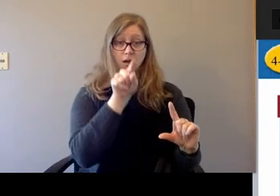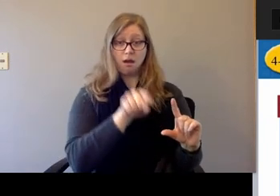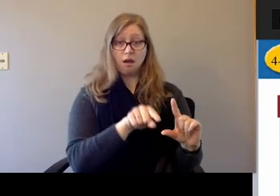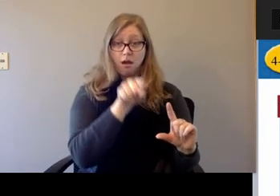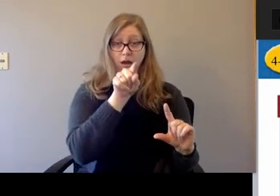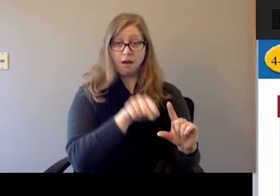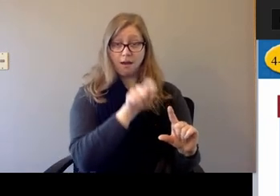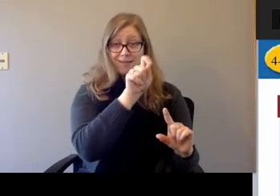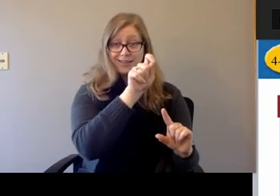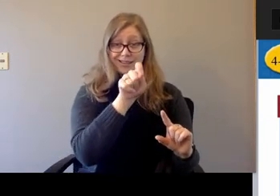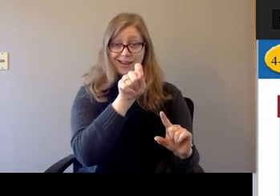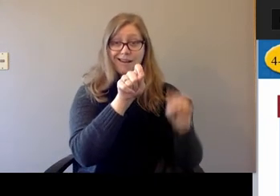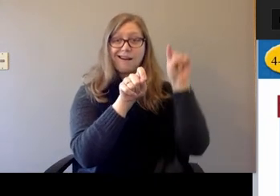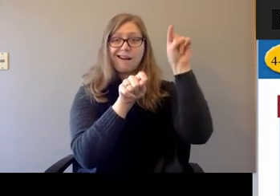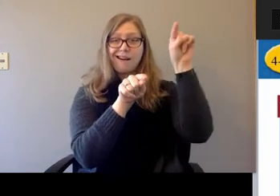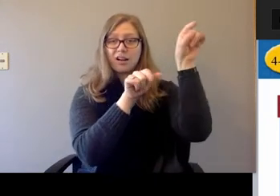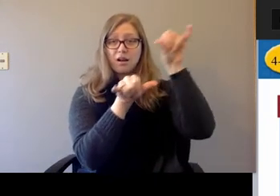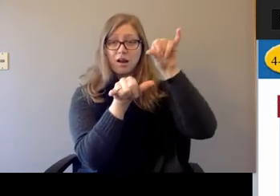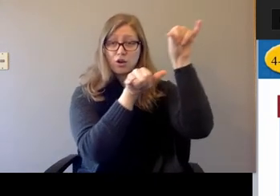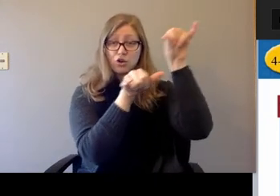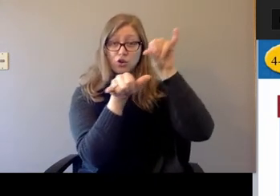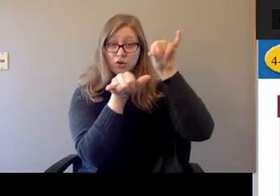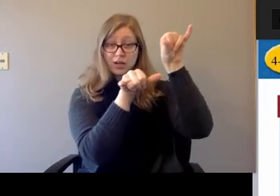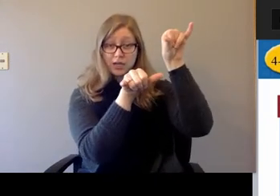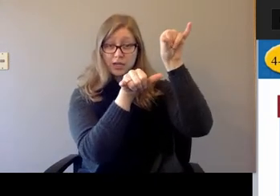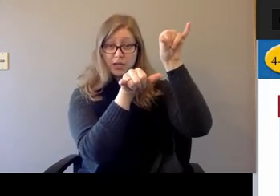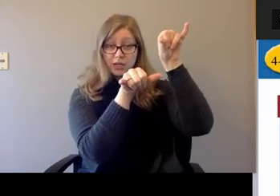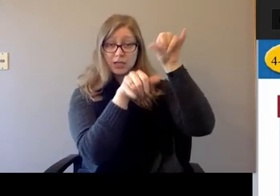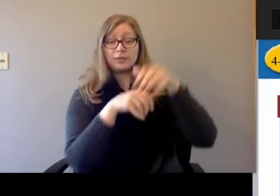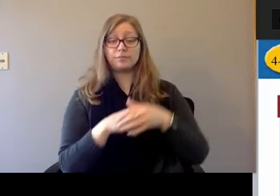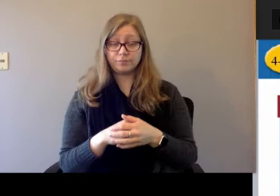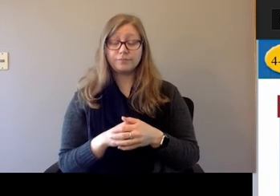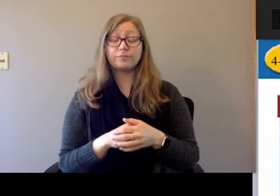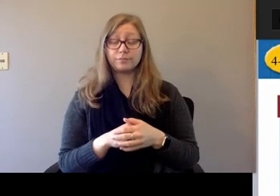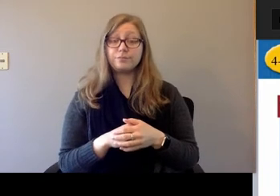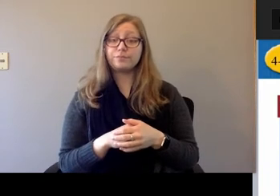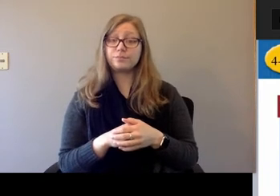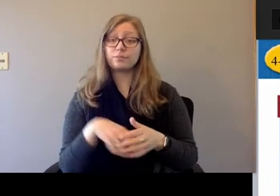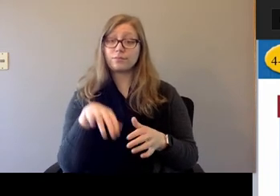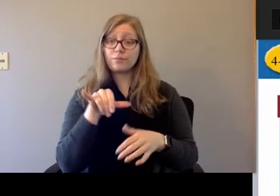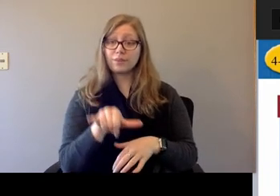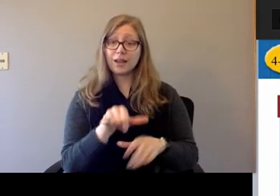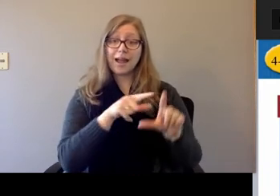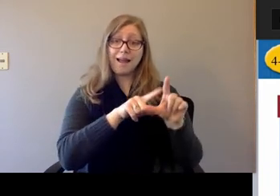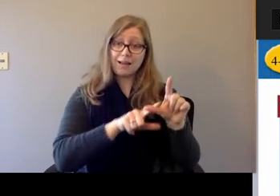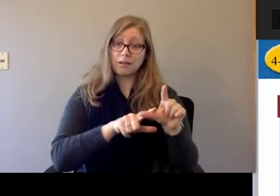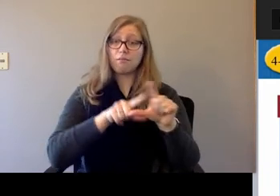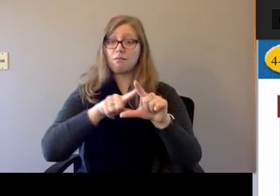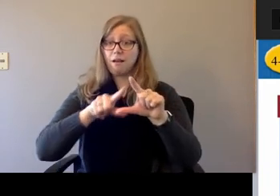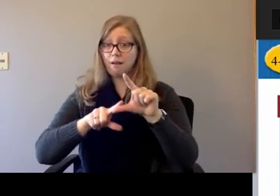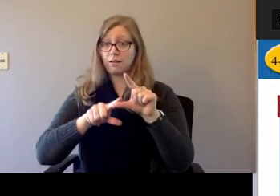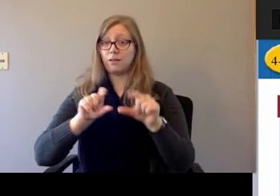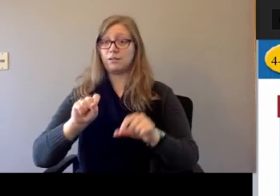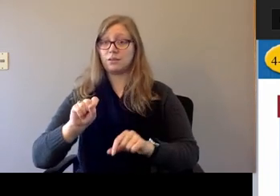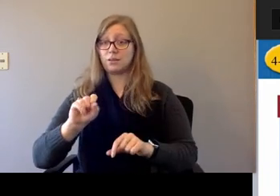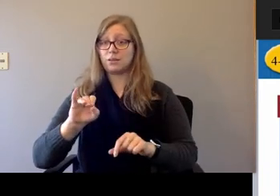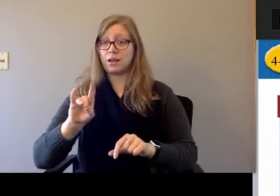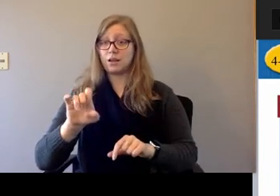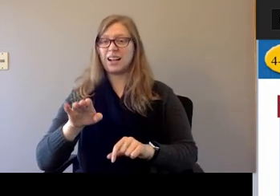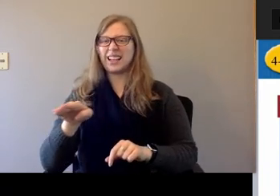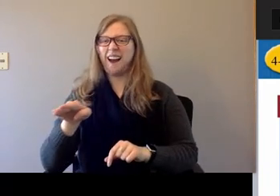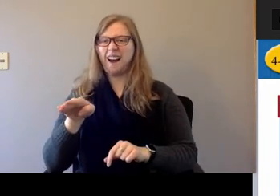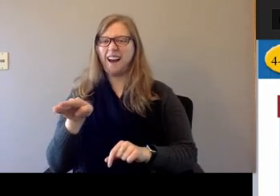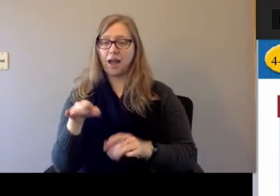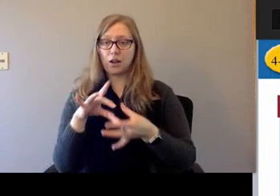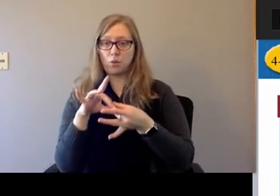here's the side between H and J that has one tick mark, So that follows this angle side relationship,